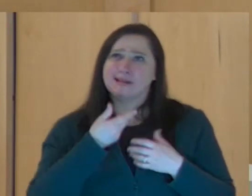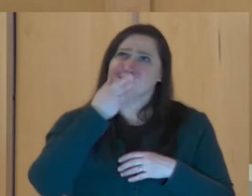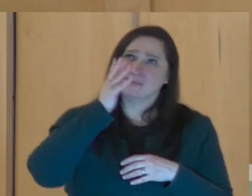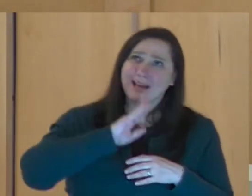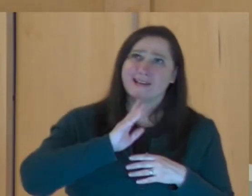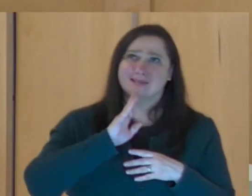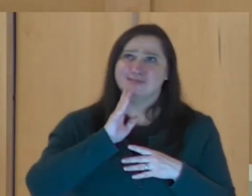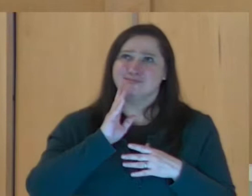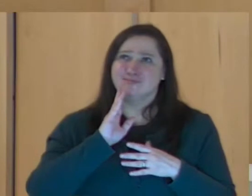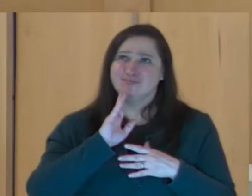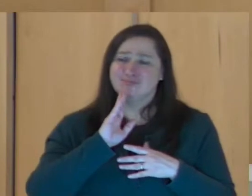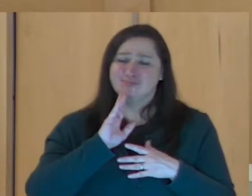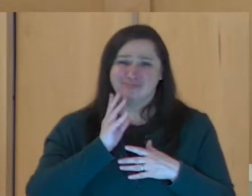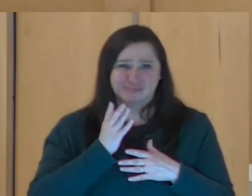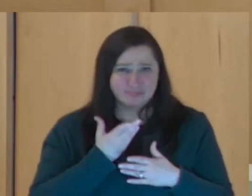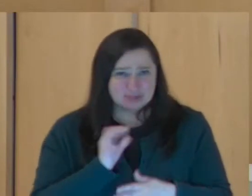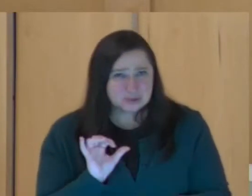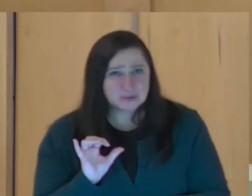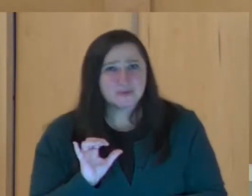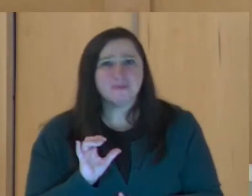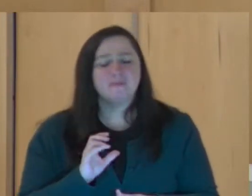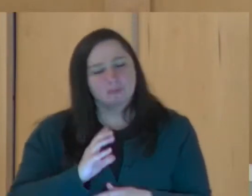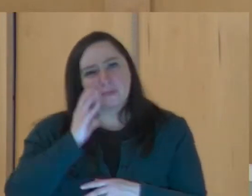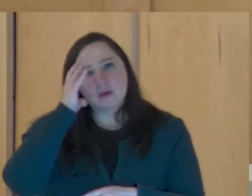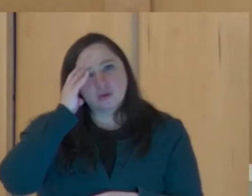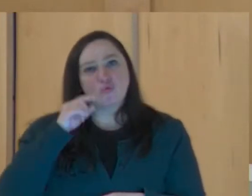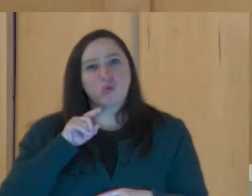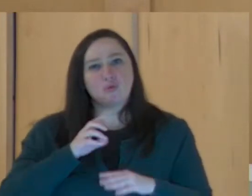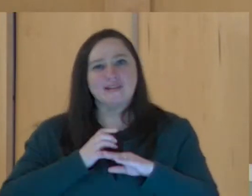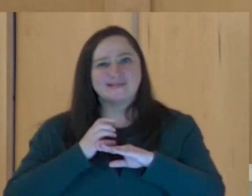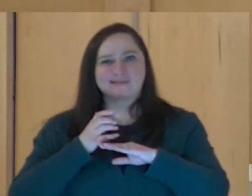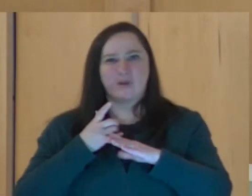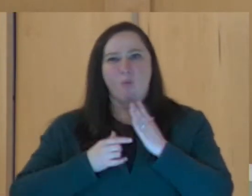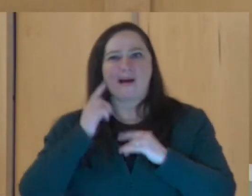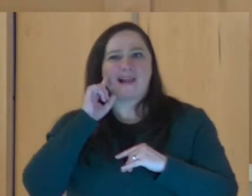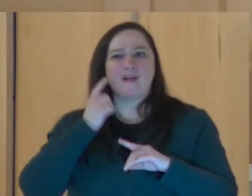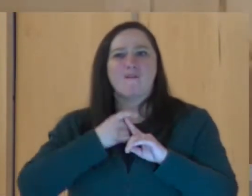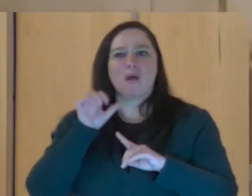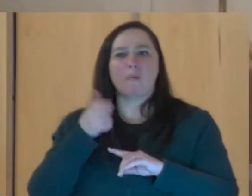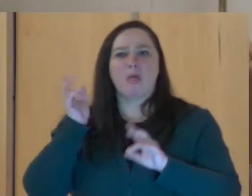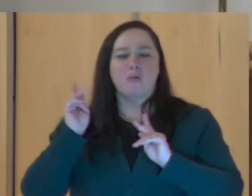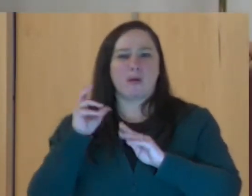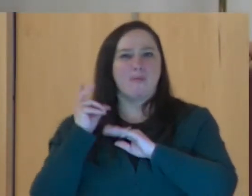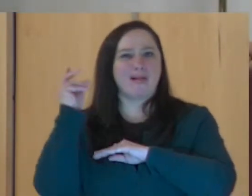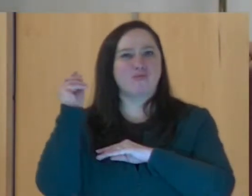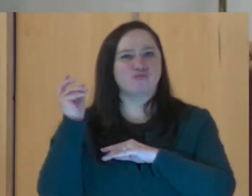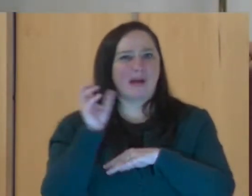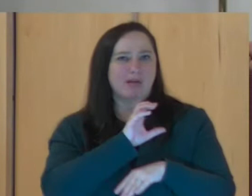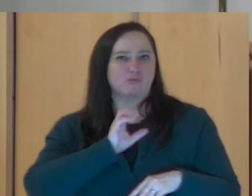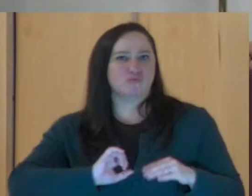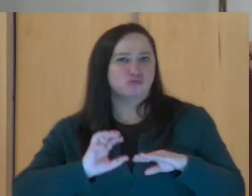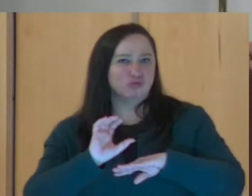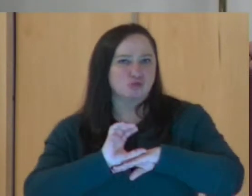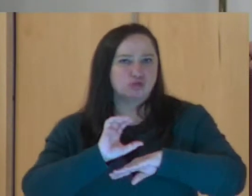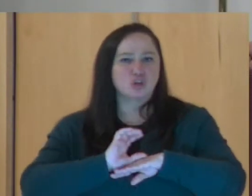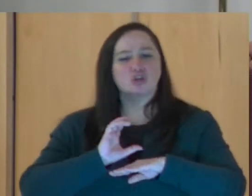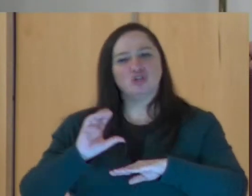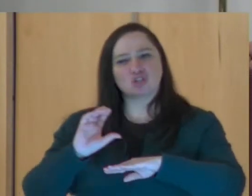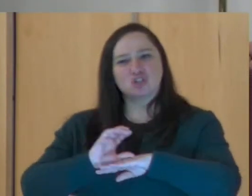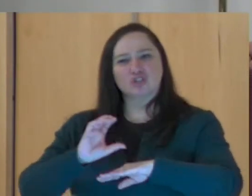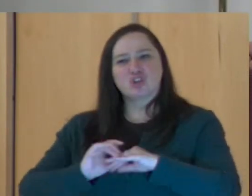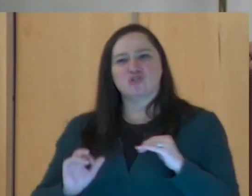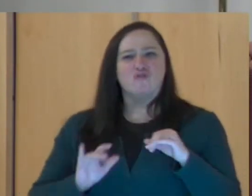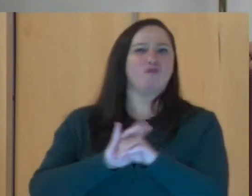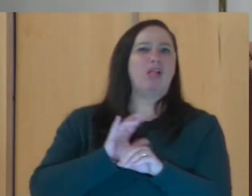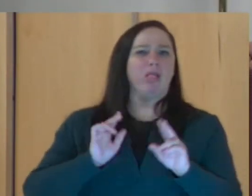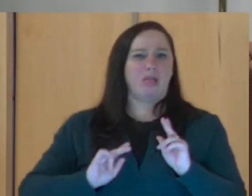God? You probably know this is one of the charges I hear from people outside the Christian church, that the Christian church is full of